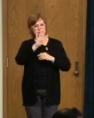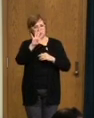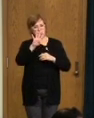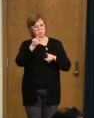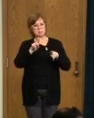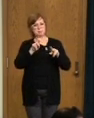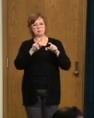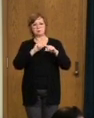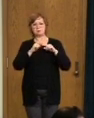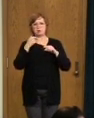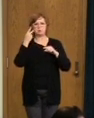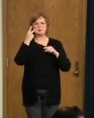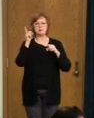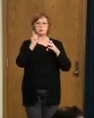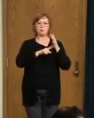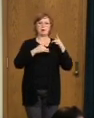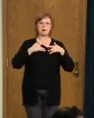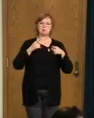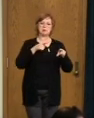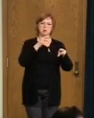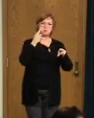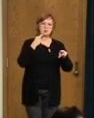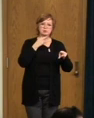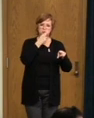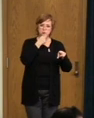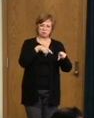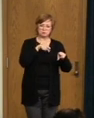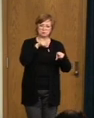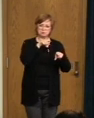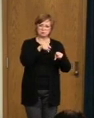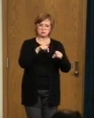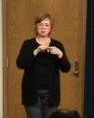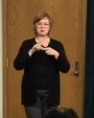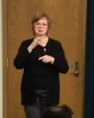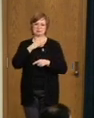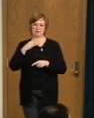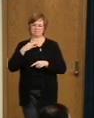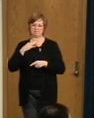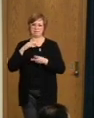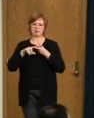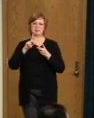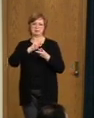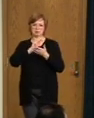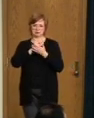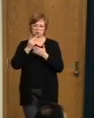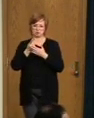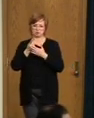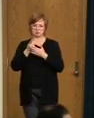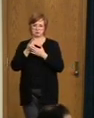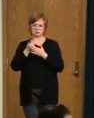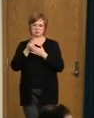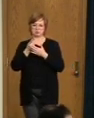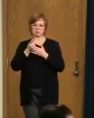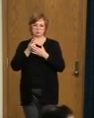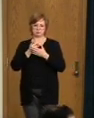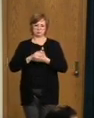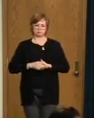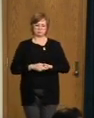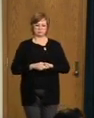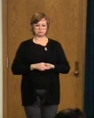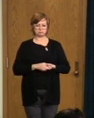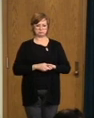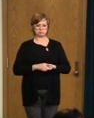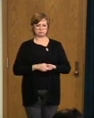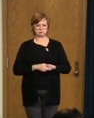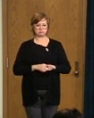is that in restaurants, there have been many outbreaks in the staff, like in the kitchen area. But there have been a